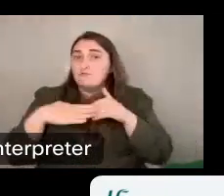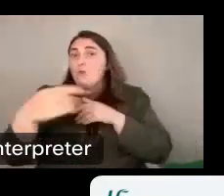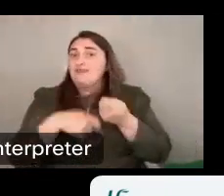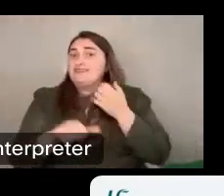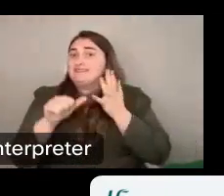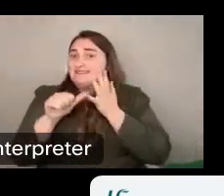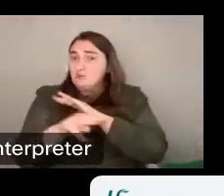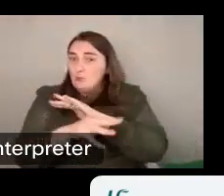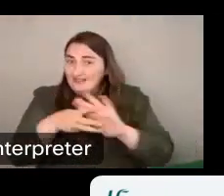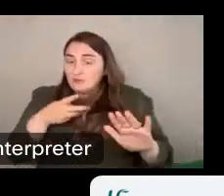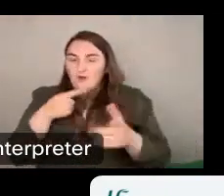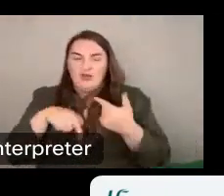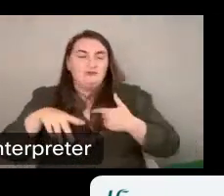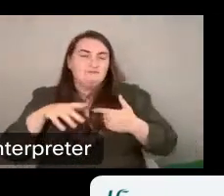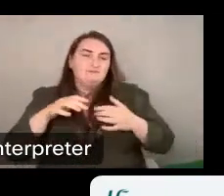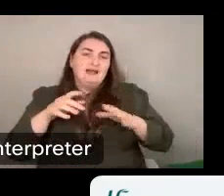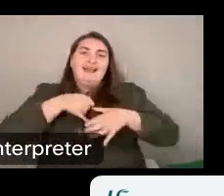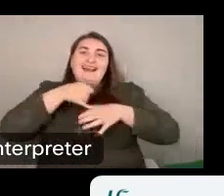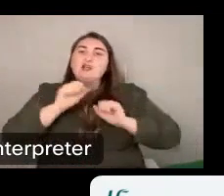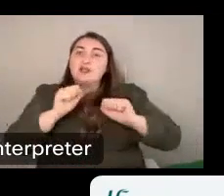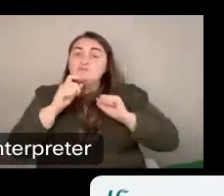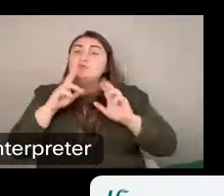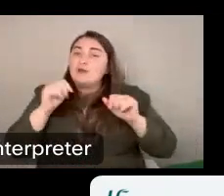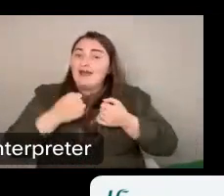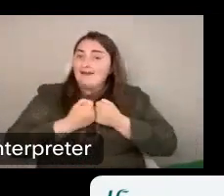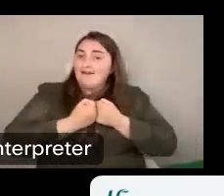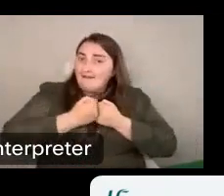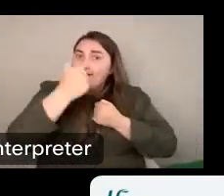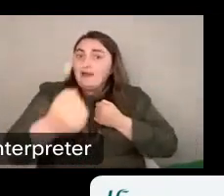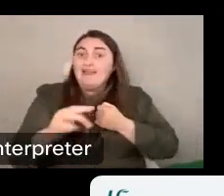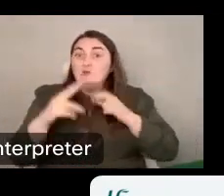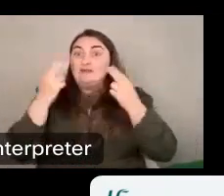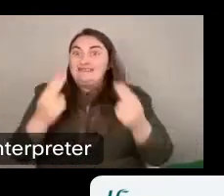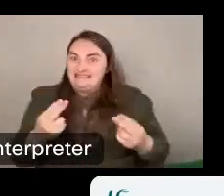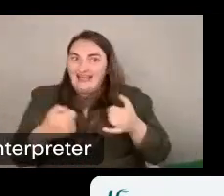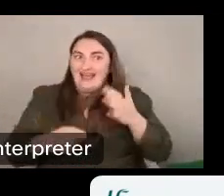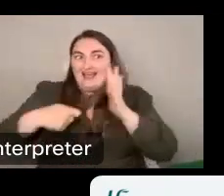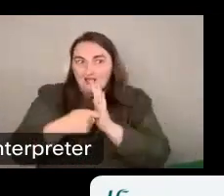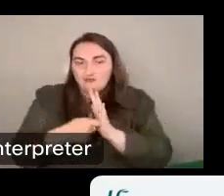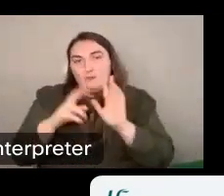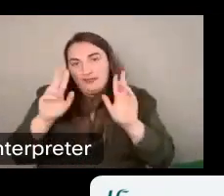we're a clinical service, but that is available to people where we deem it to be necessary.